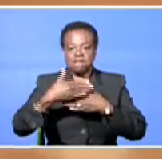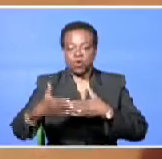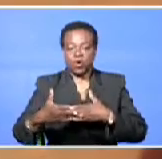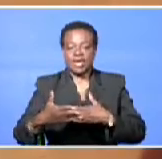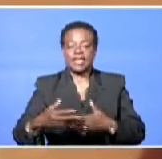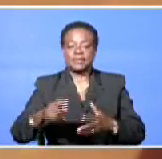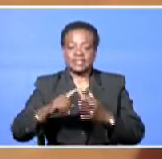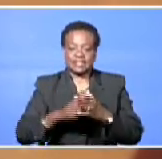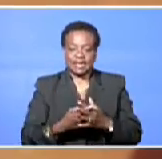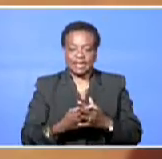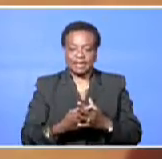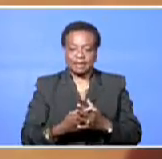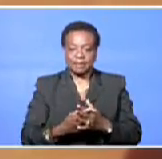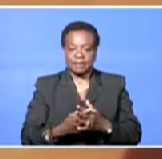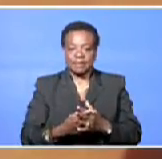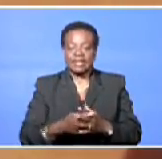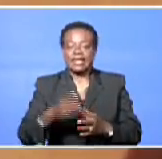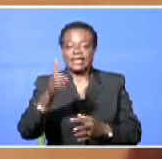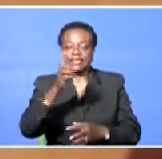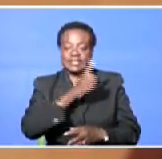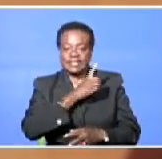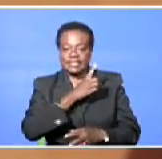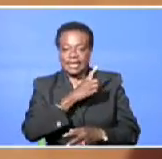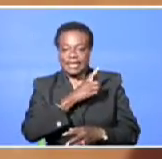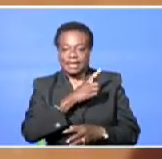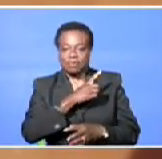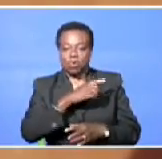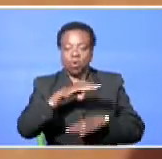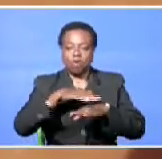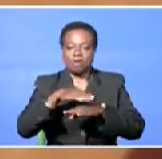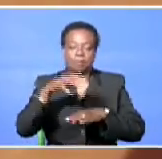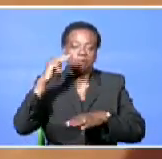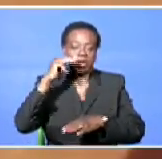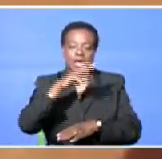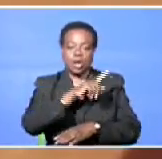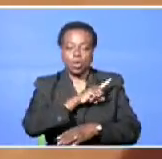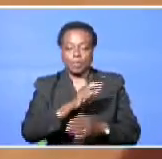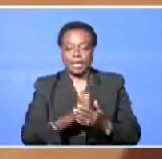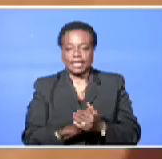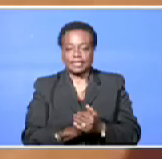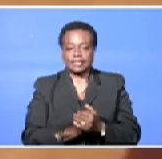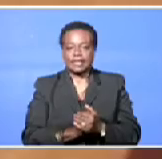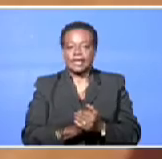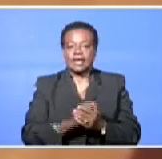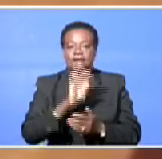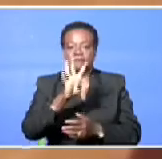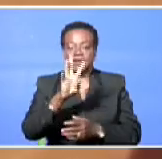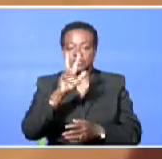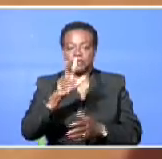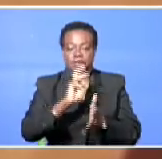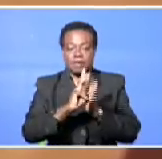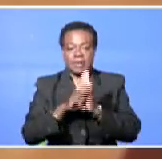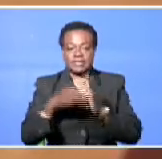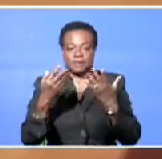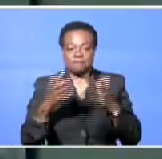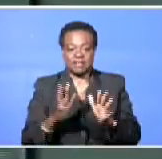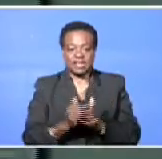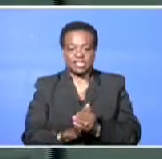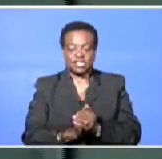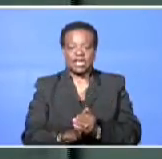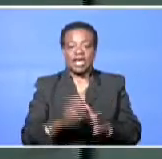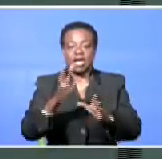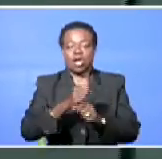double bagel over Melina Lopez 6-love and love in just 43 minutes. Went out there, I told myself after the first